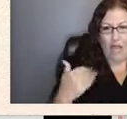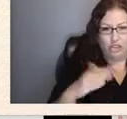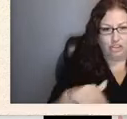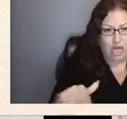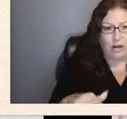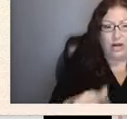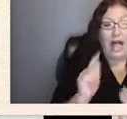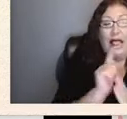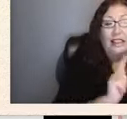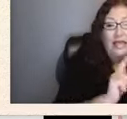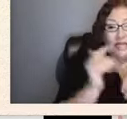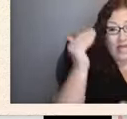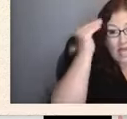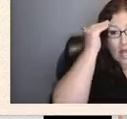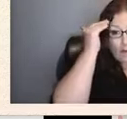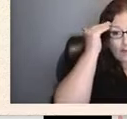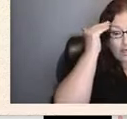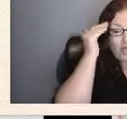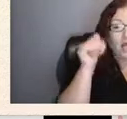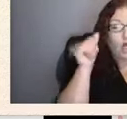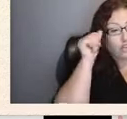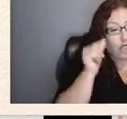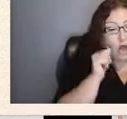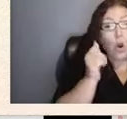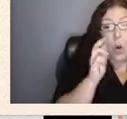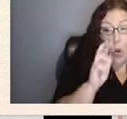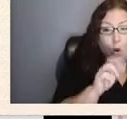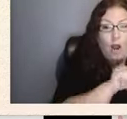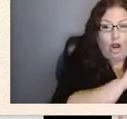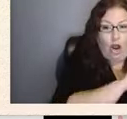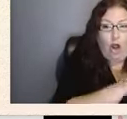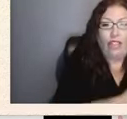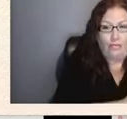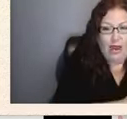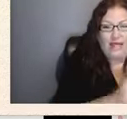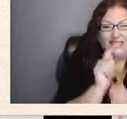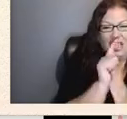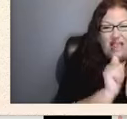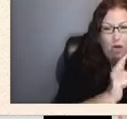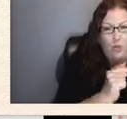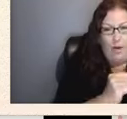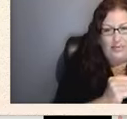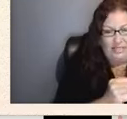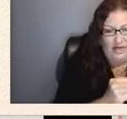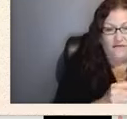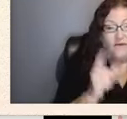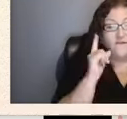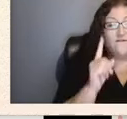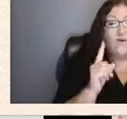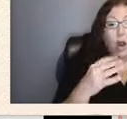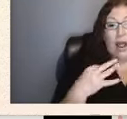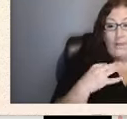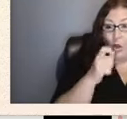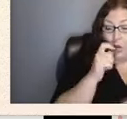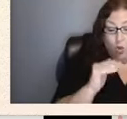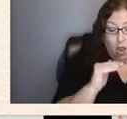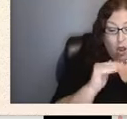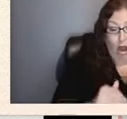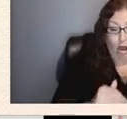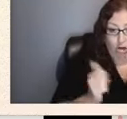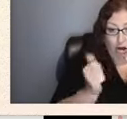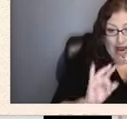adult, or an authorized legal representative. For applicants that are under 18 years of